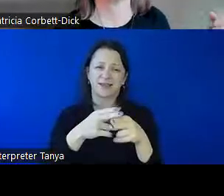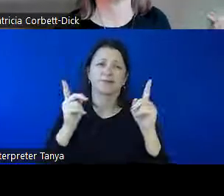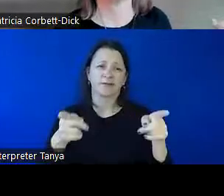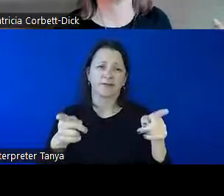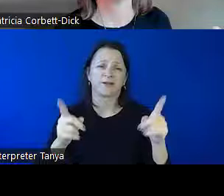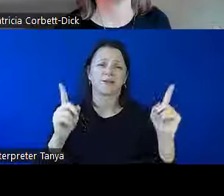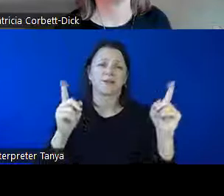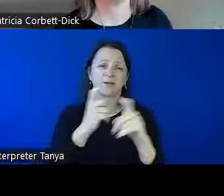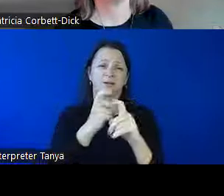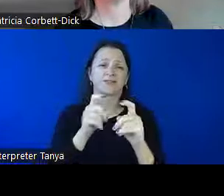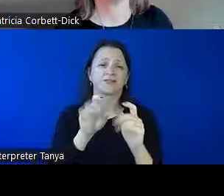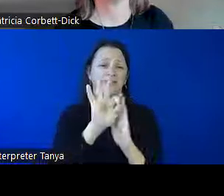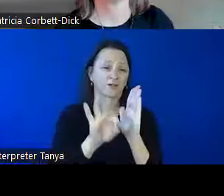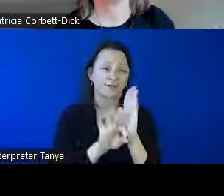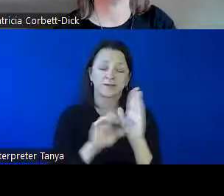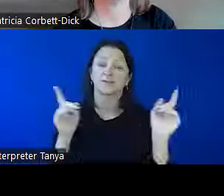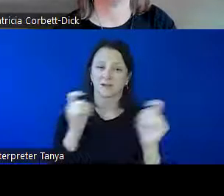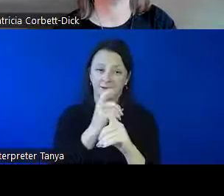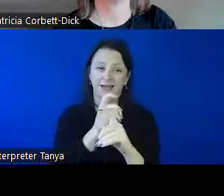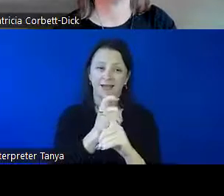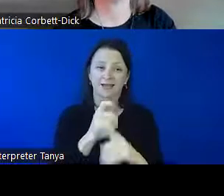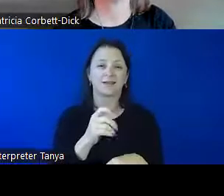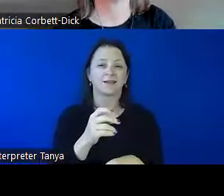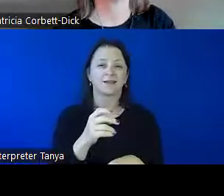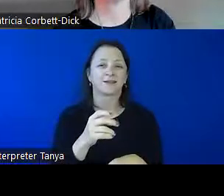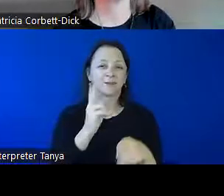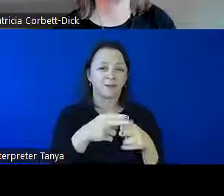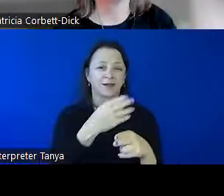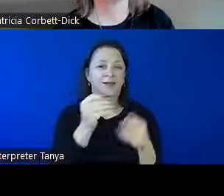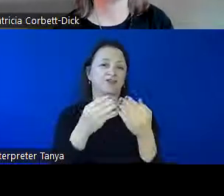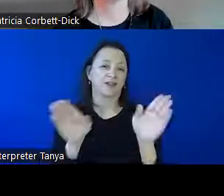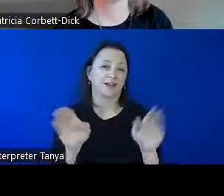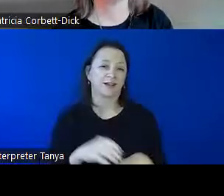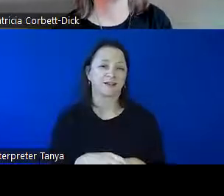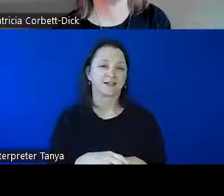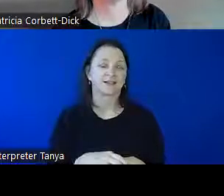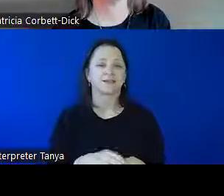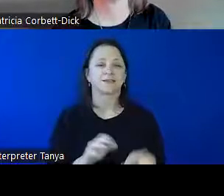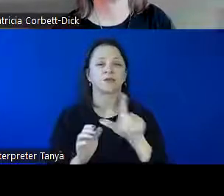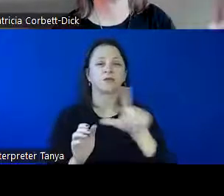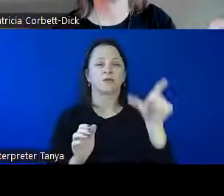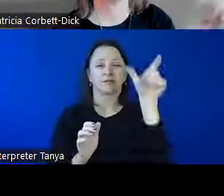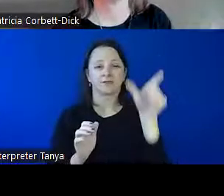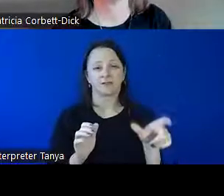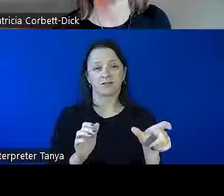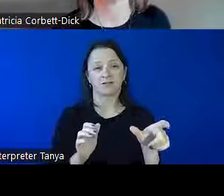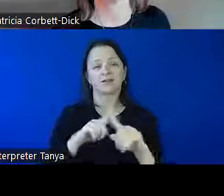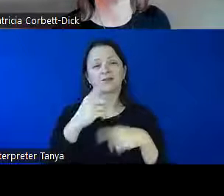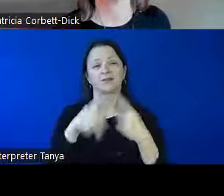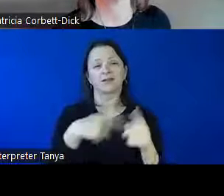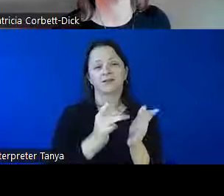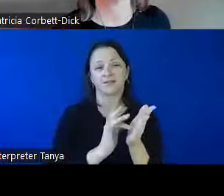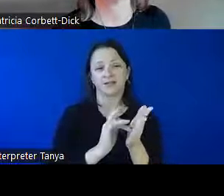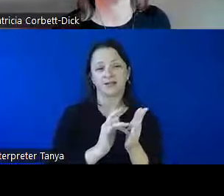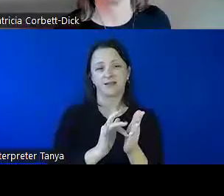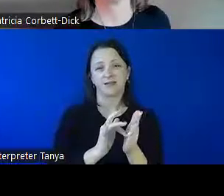their formulations, brand and generic. So on the left column here, we have the different types of medicines that